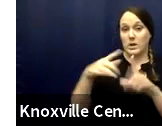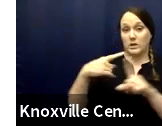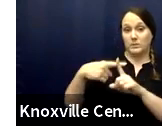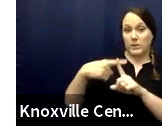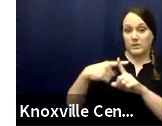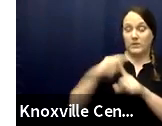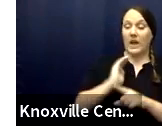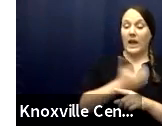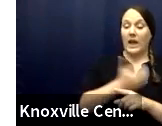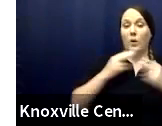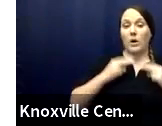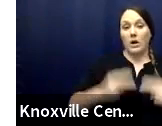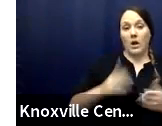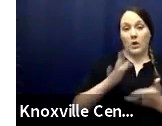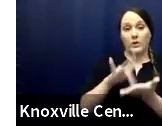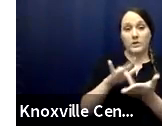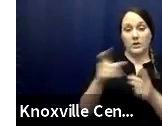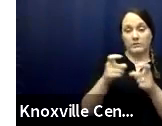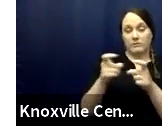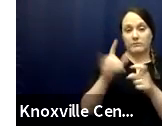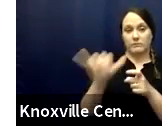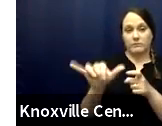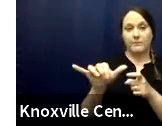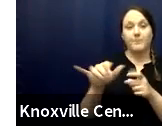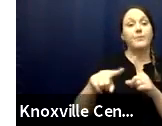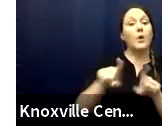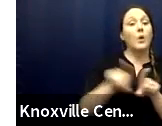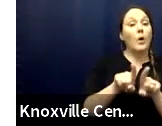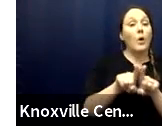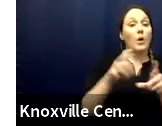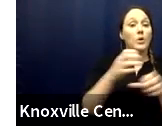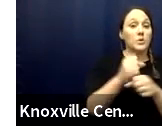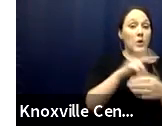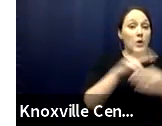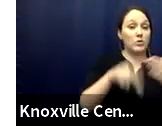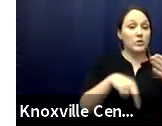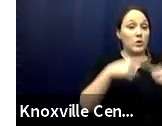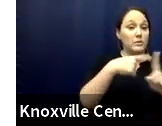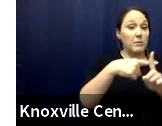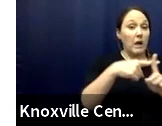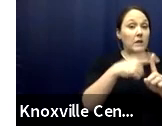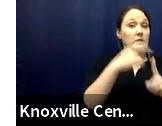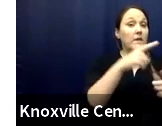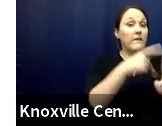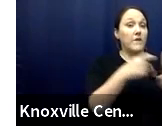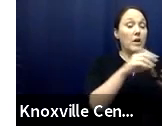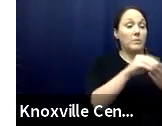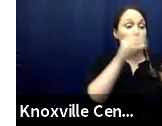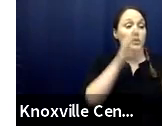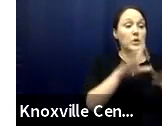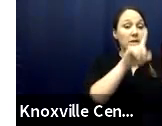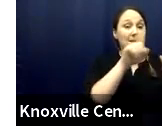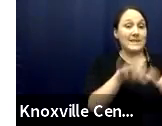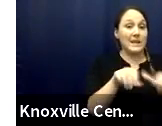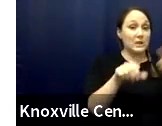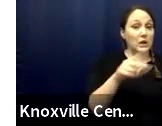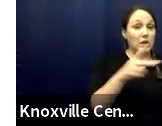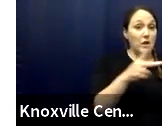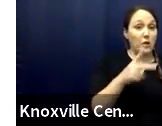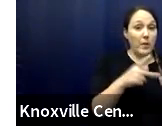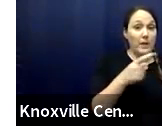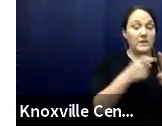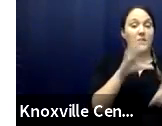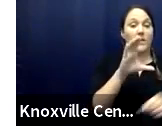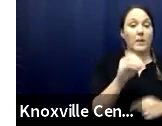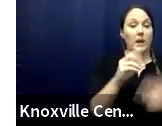that. We also receive the positive test results of students who were tested elsewhere from the county health department. So all those